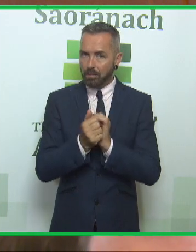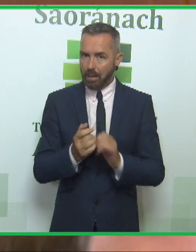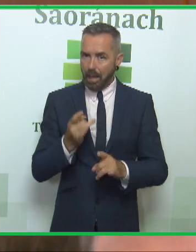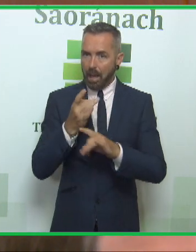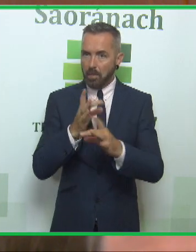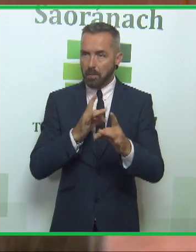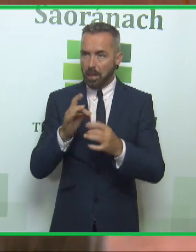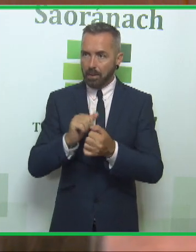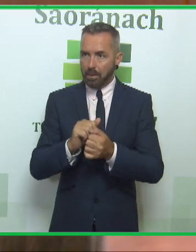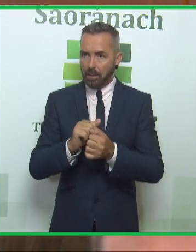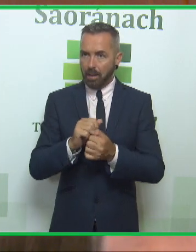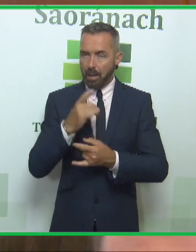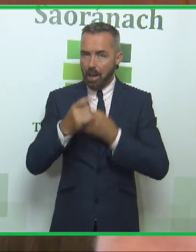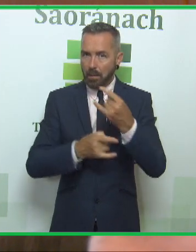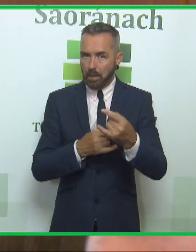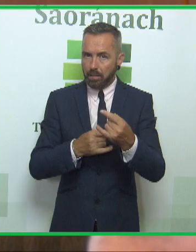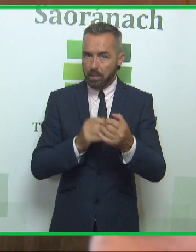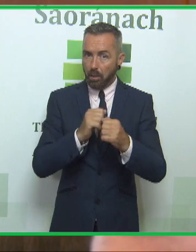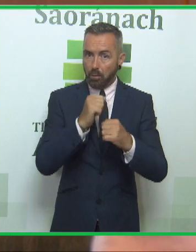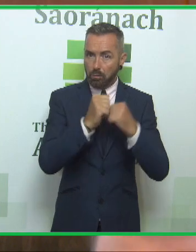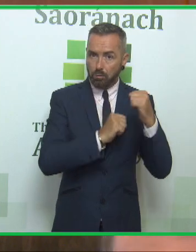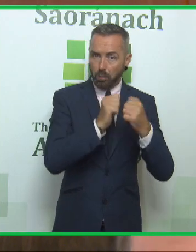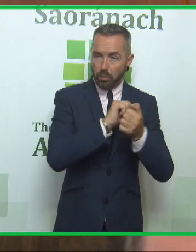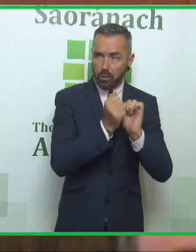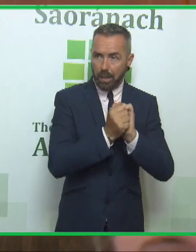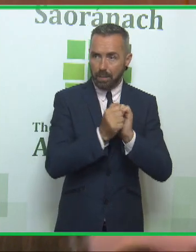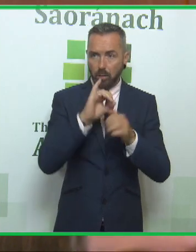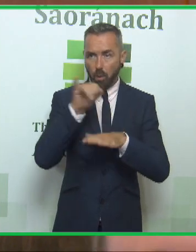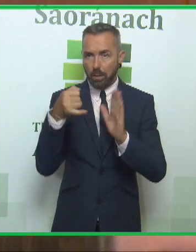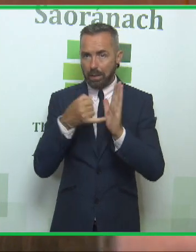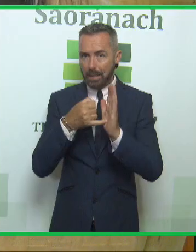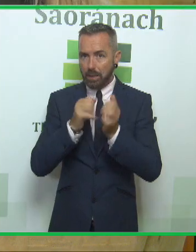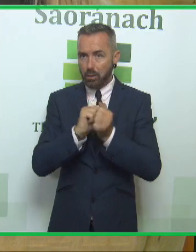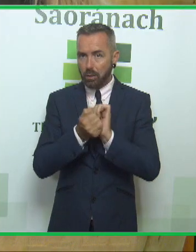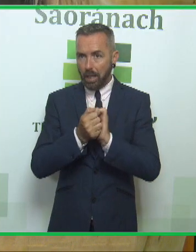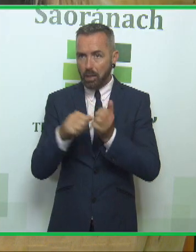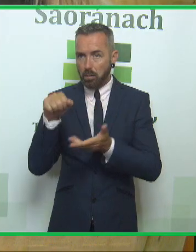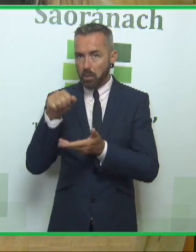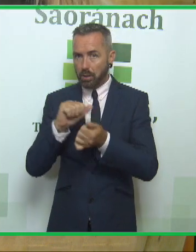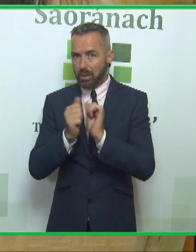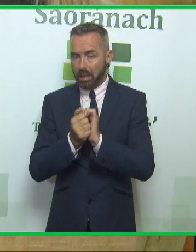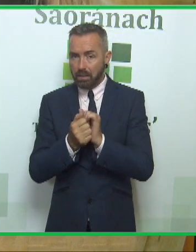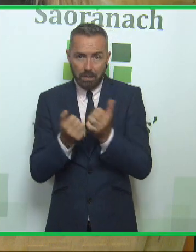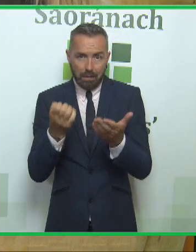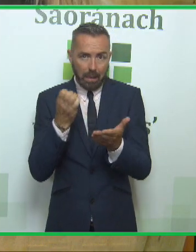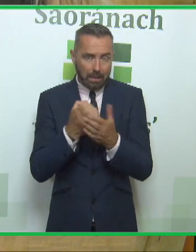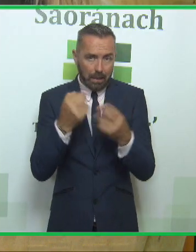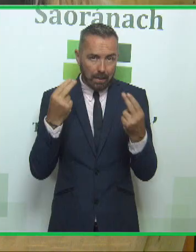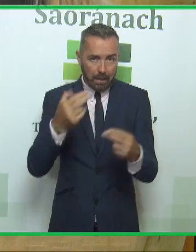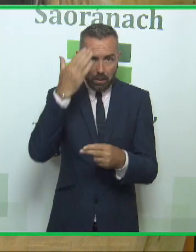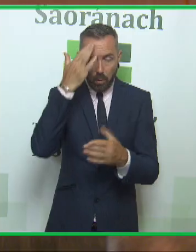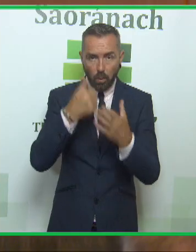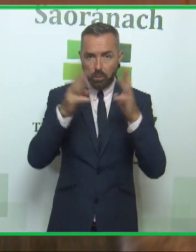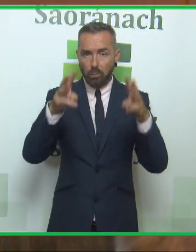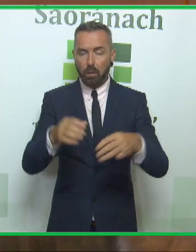that a change in structures? Is it a change in organisation? Is it a change in budgeting? Exactly what is wrong is my question. I